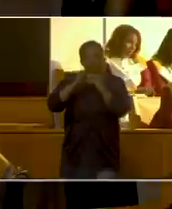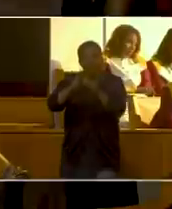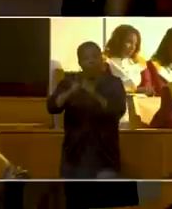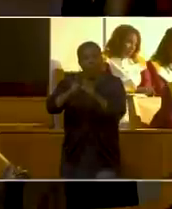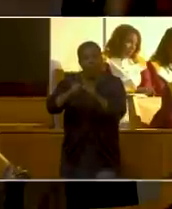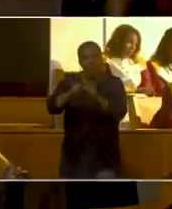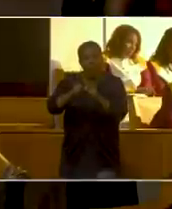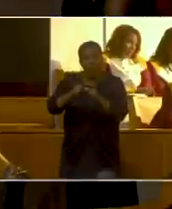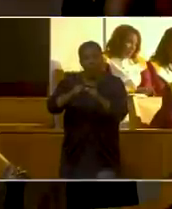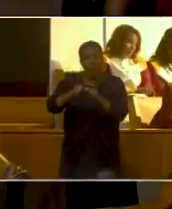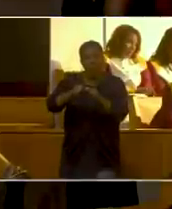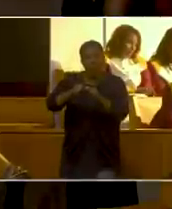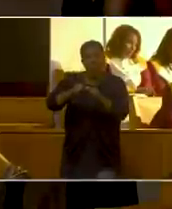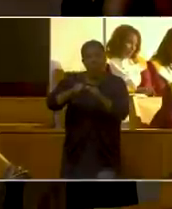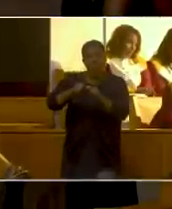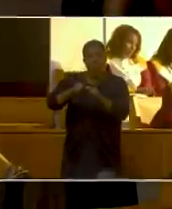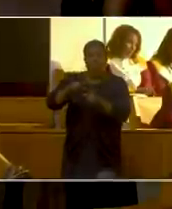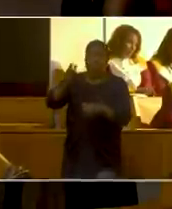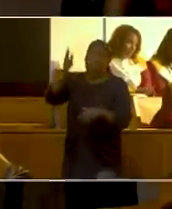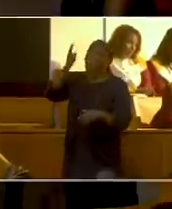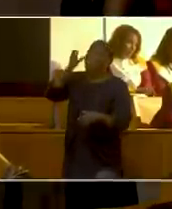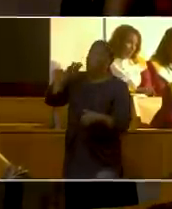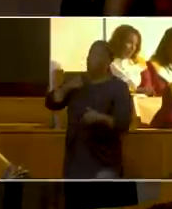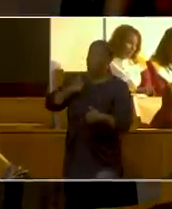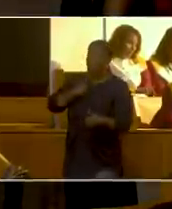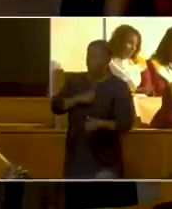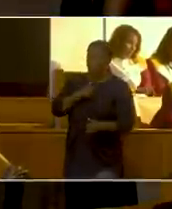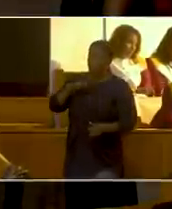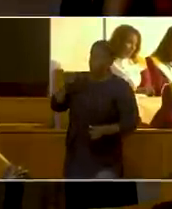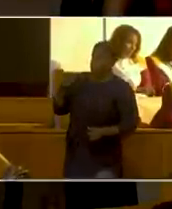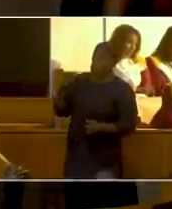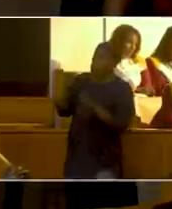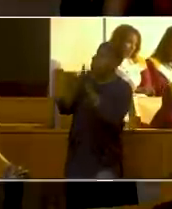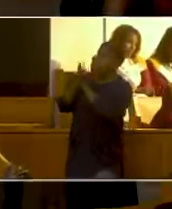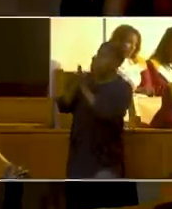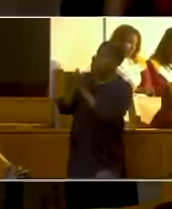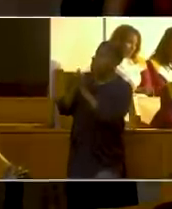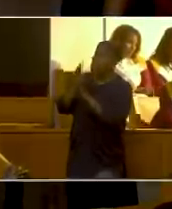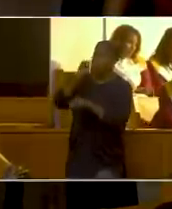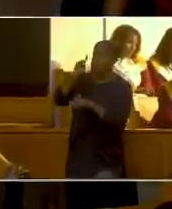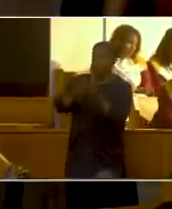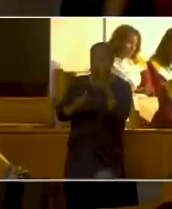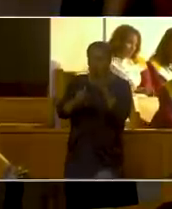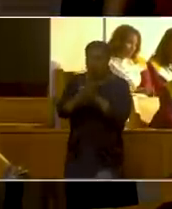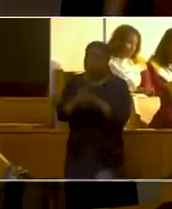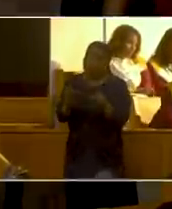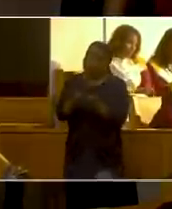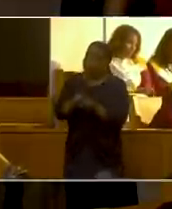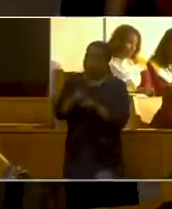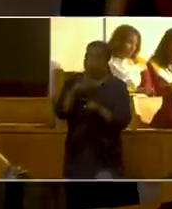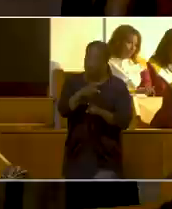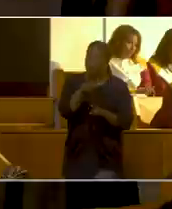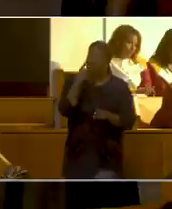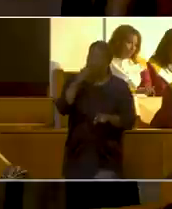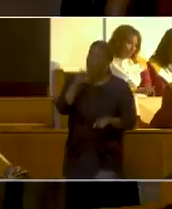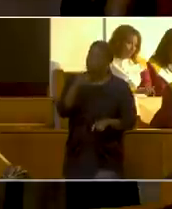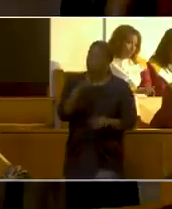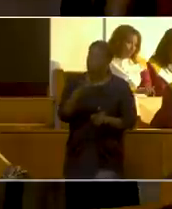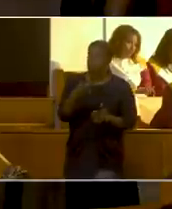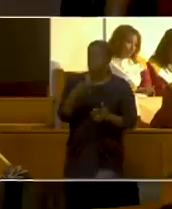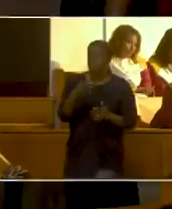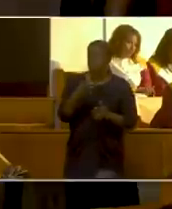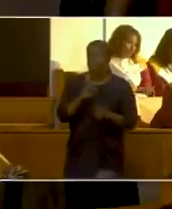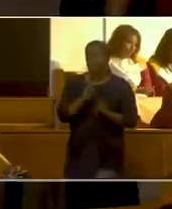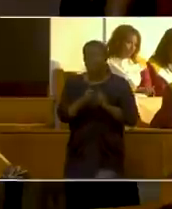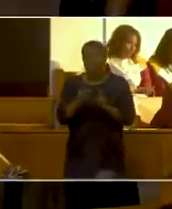Yes. So hear this Job prayer and show up for us the same way you did for Job. Yes. Restore to